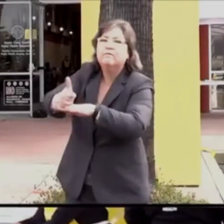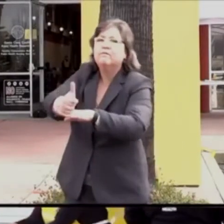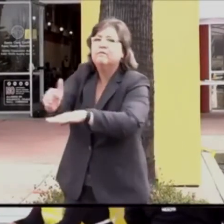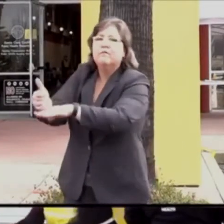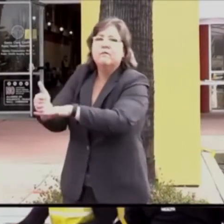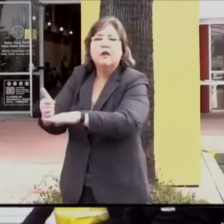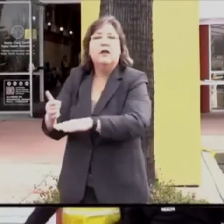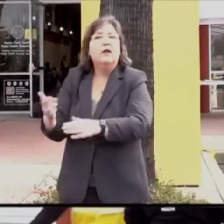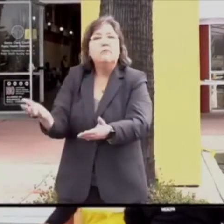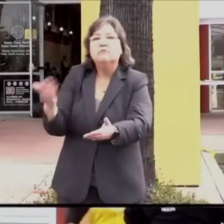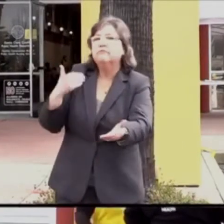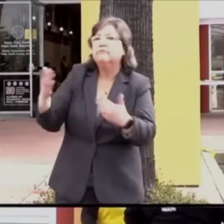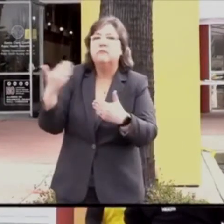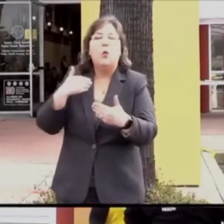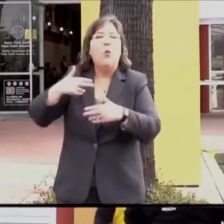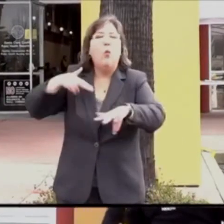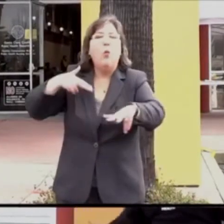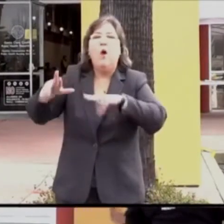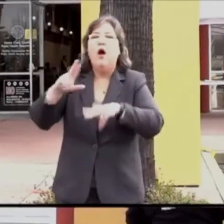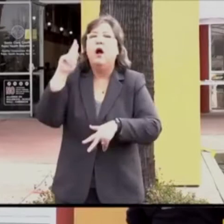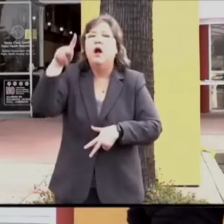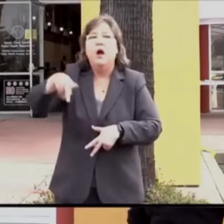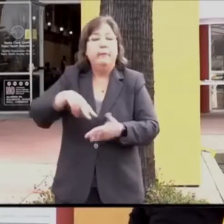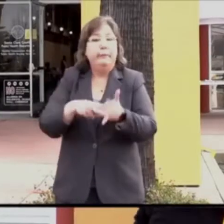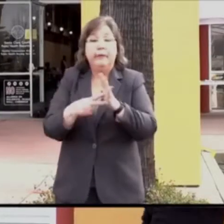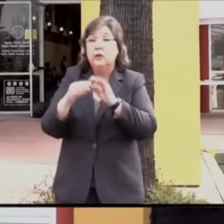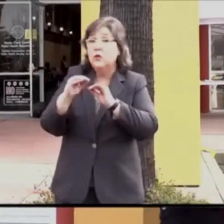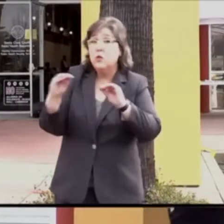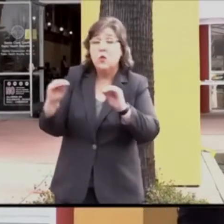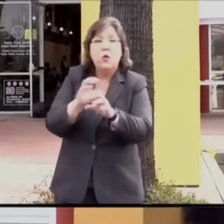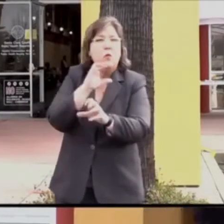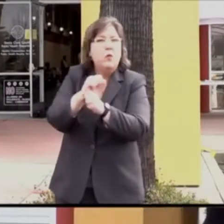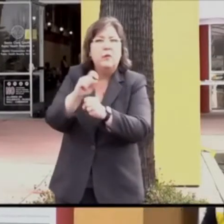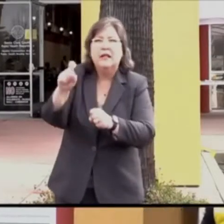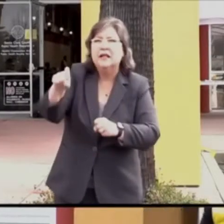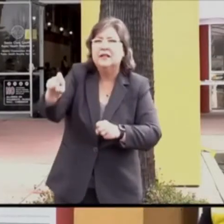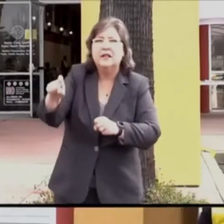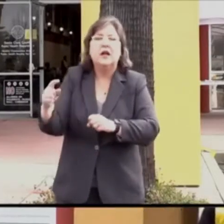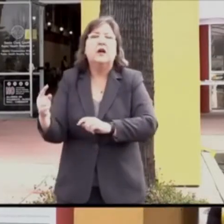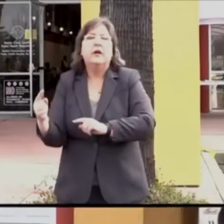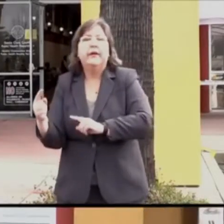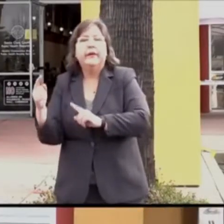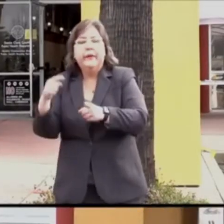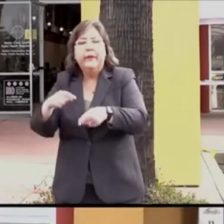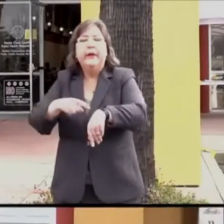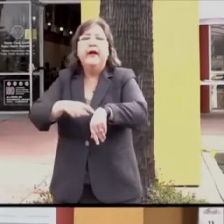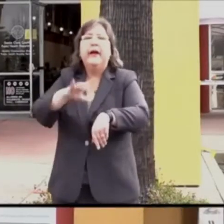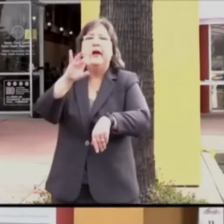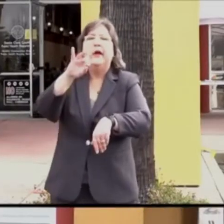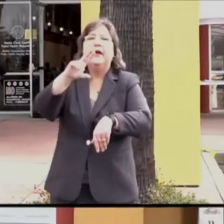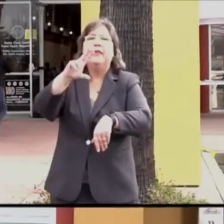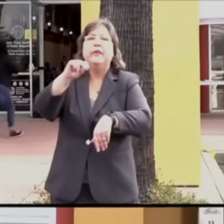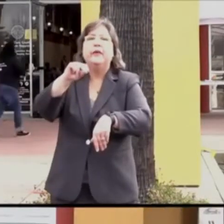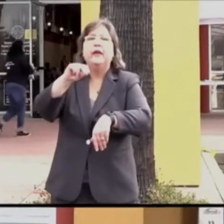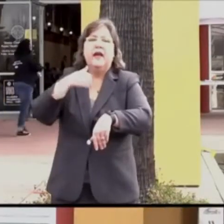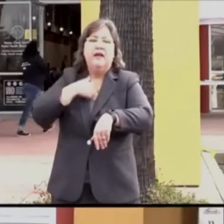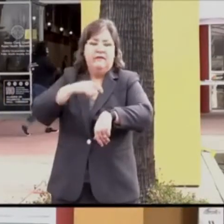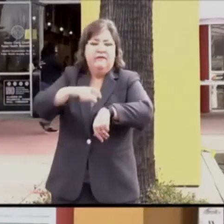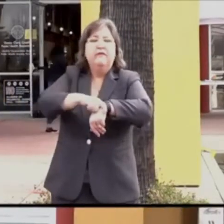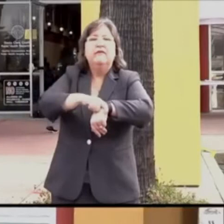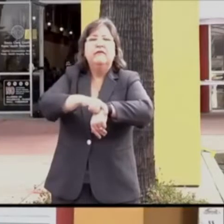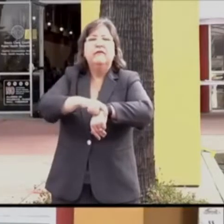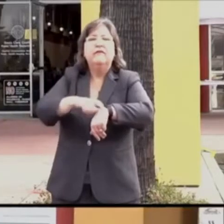sites. No appointments will be necessary. Patients can pick up a wristband at about 8:30 in the morning on the days that we're